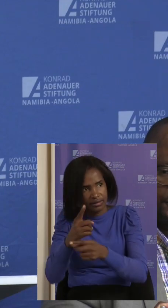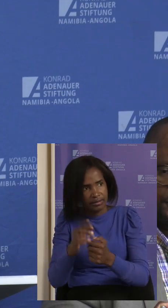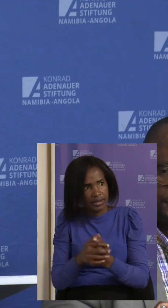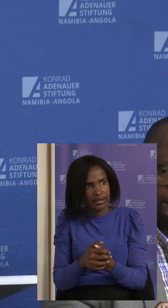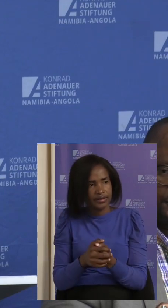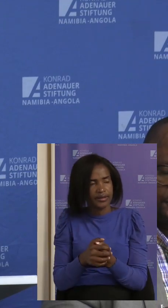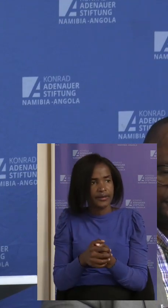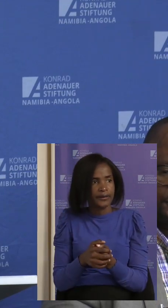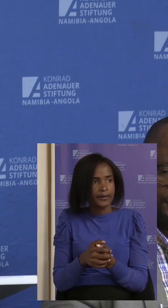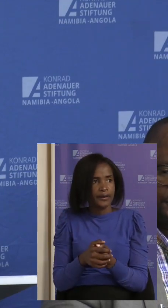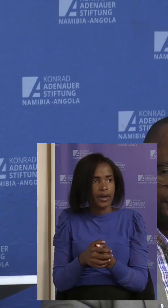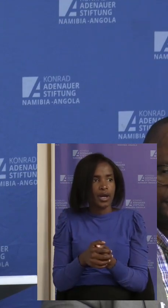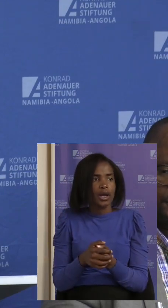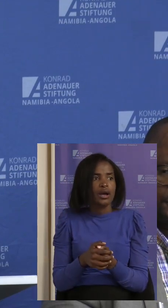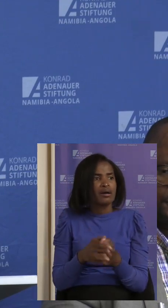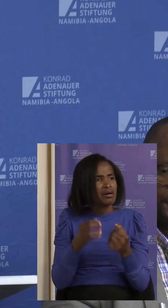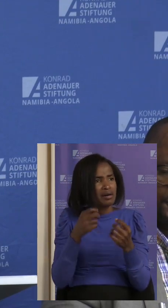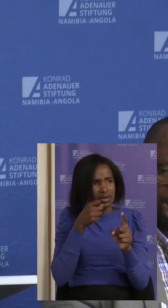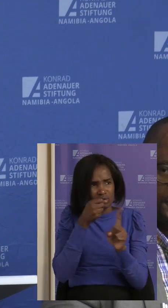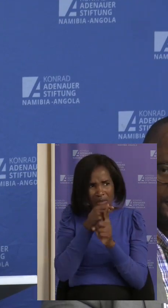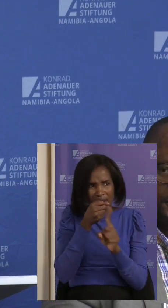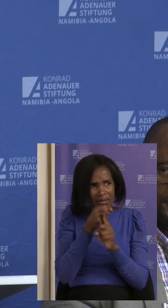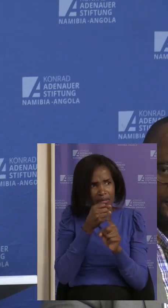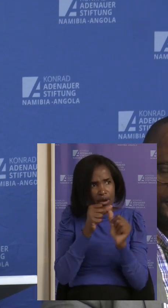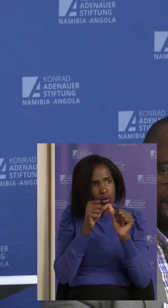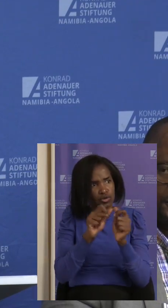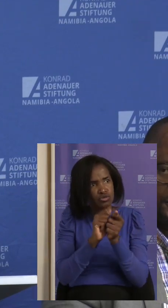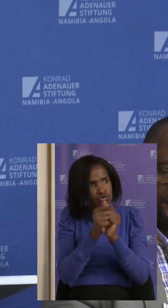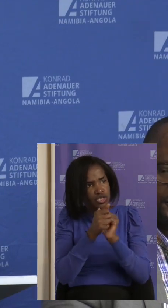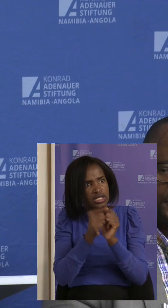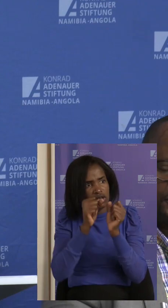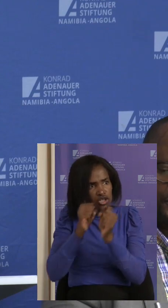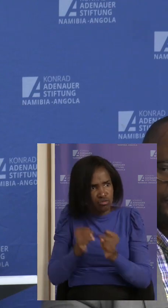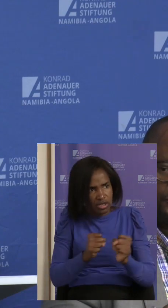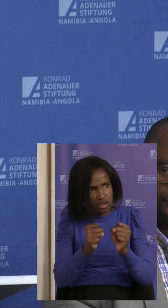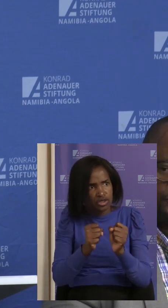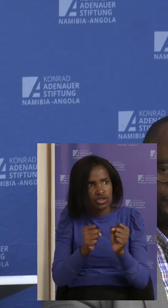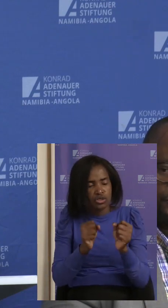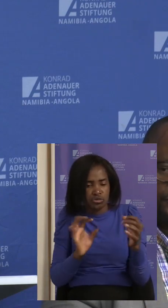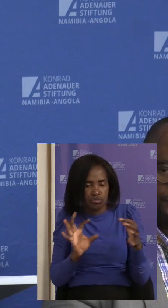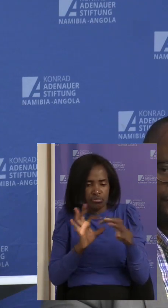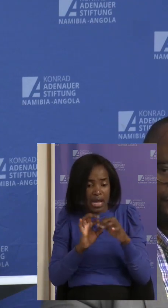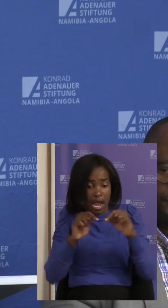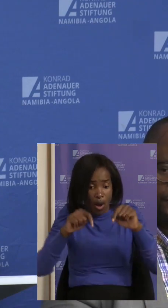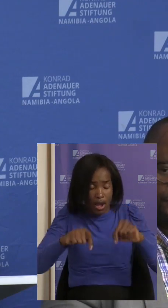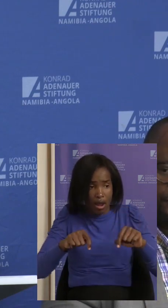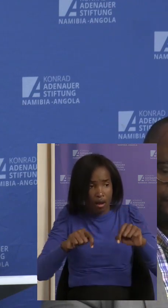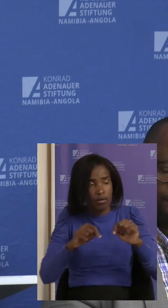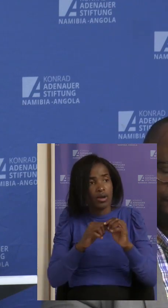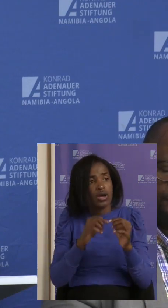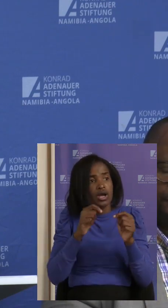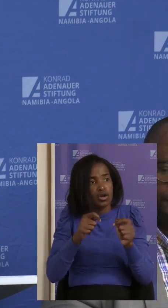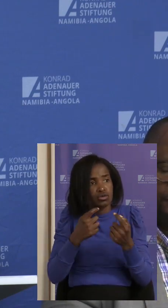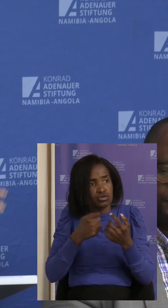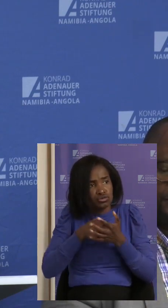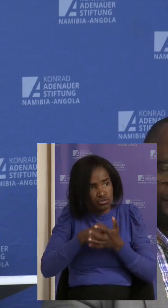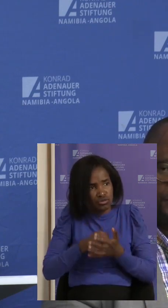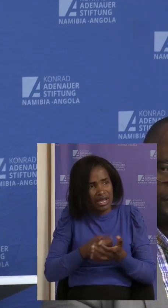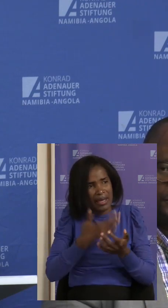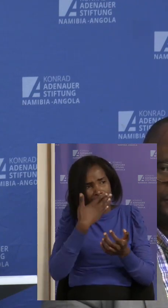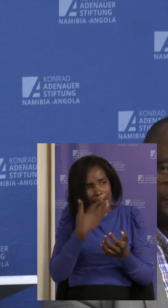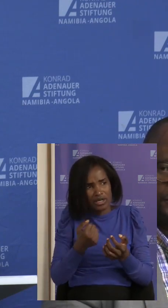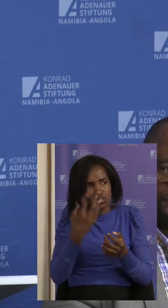the sorts. But we continue to try and also change our strategies to fit our now, our current, and we also try our best to